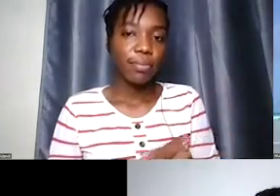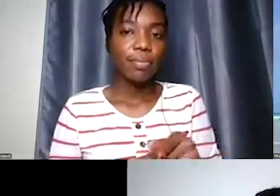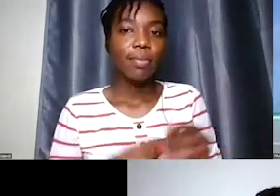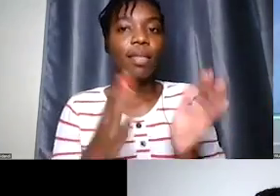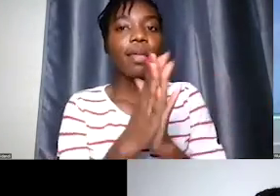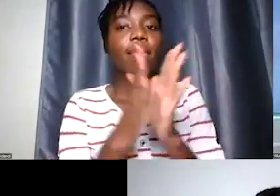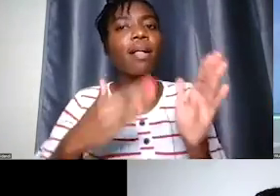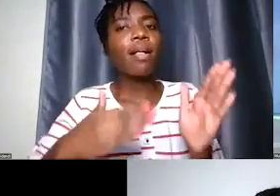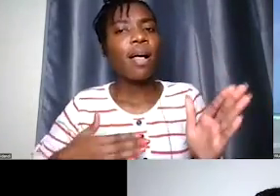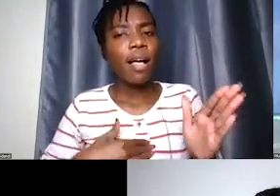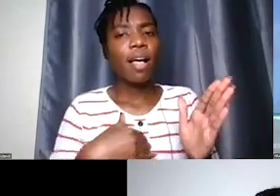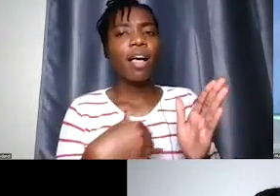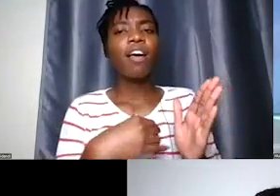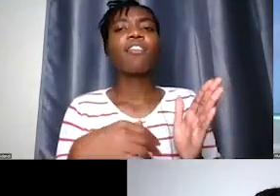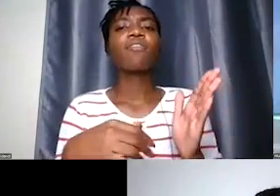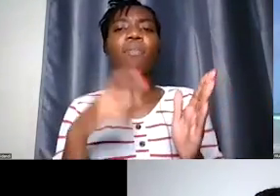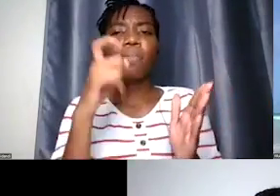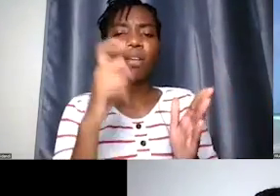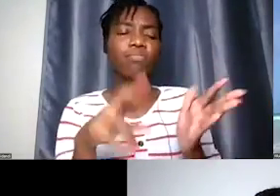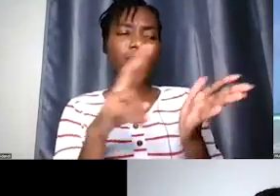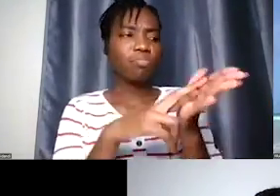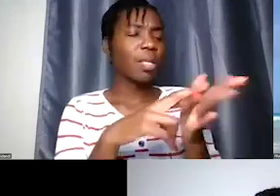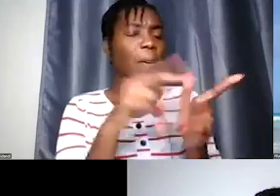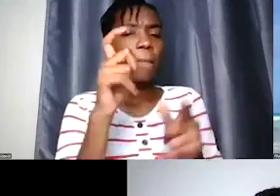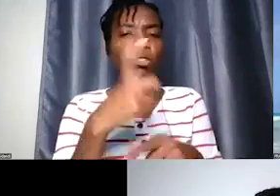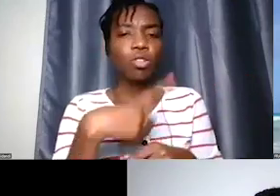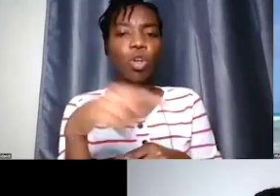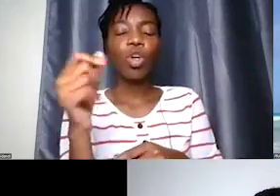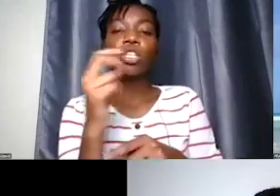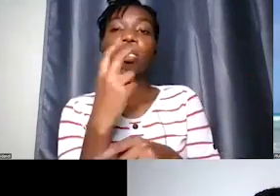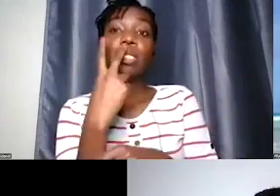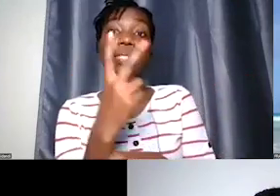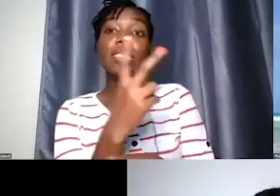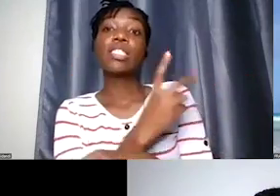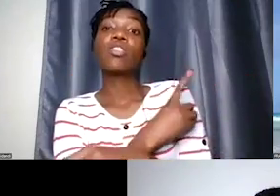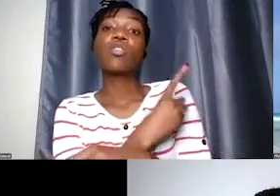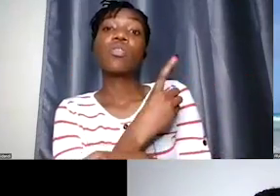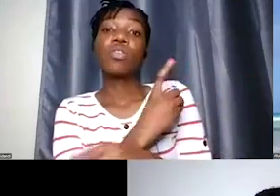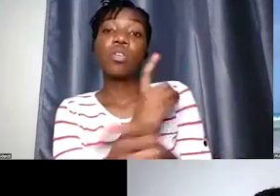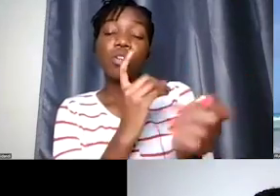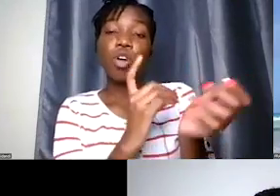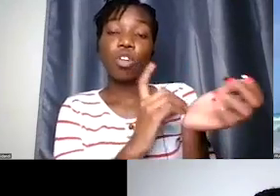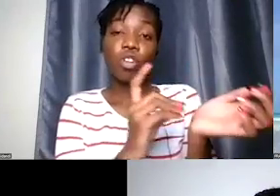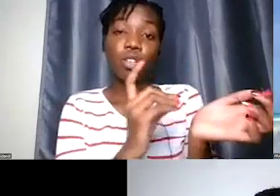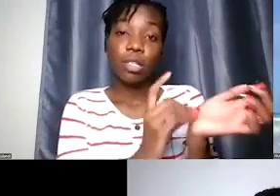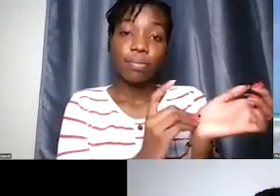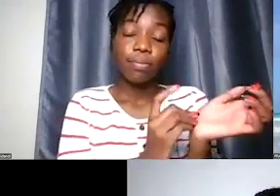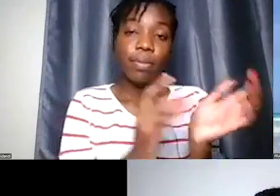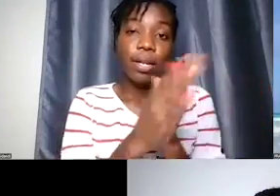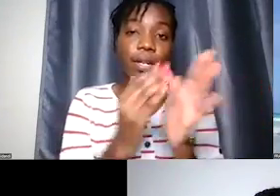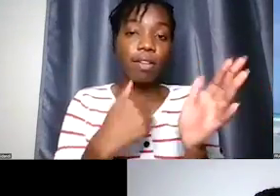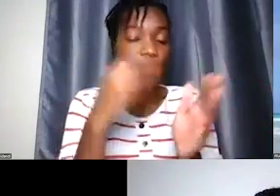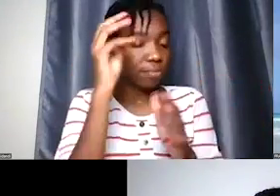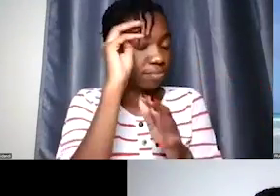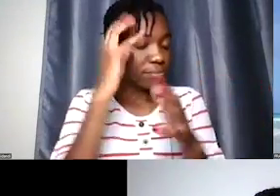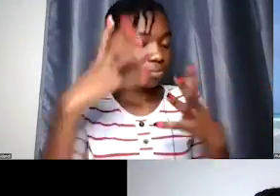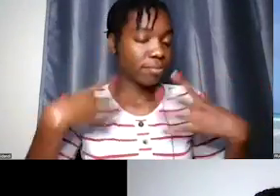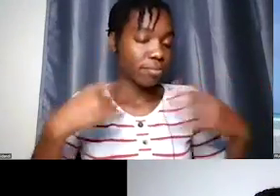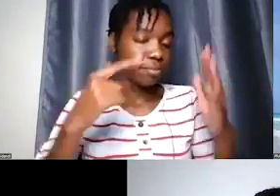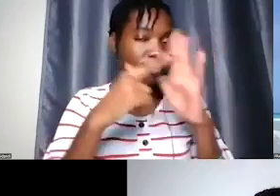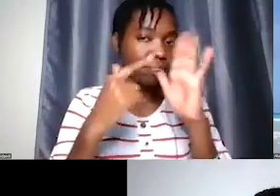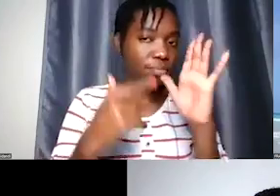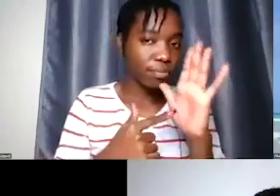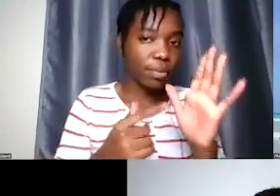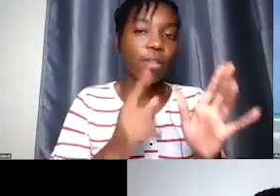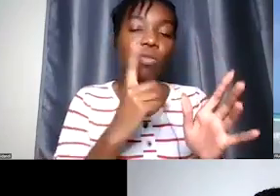issues that you have to go and see doctors. And as well, there's a lot of mental health issues here. So what am I trying to say? So what they